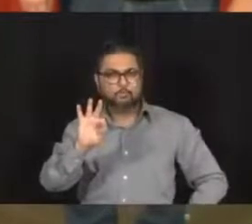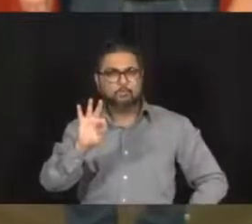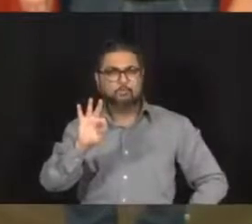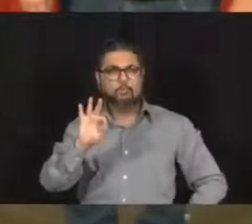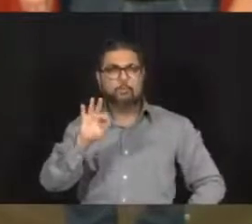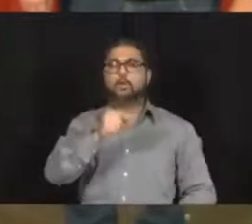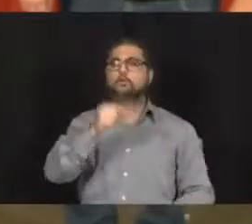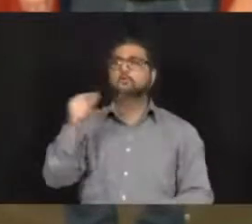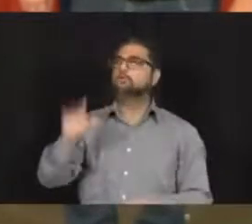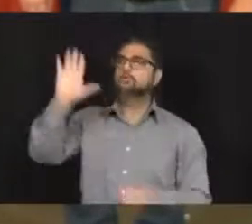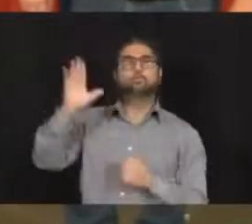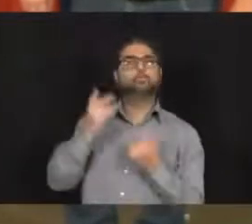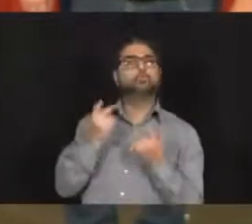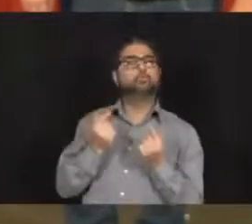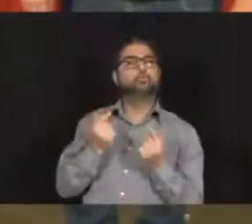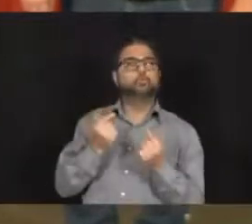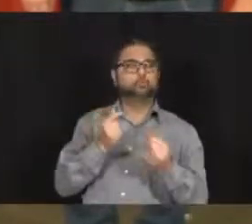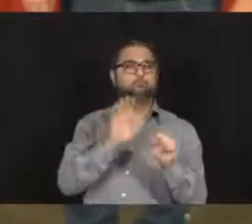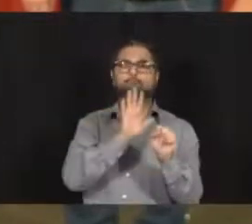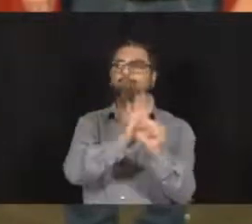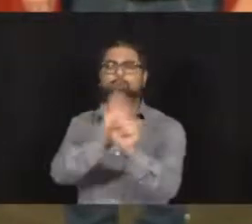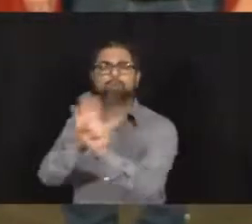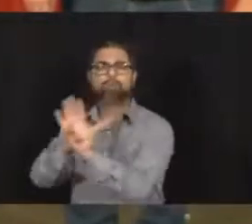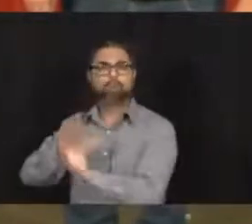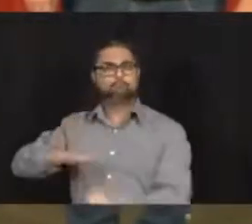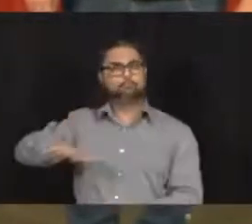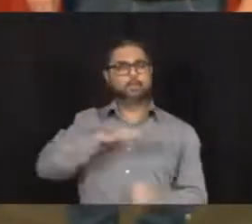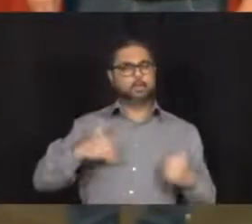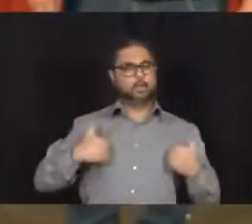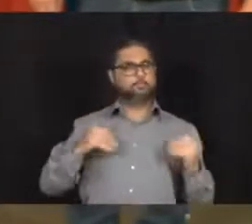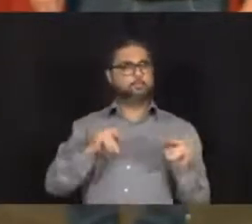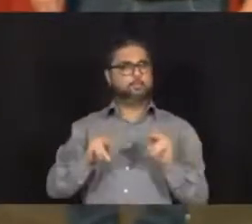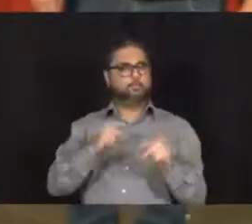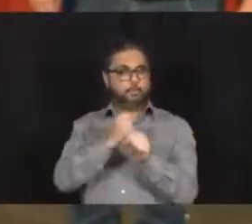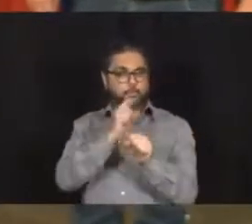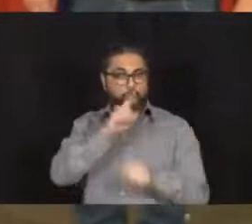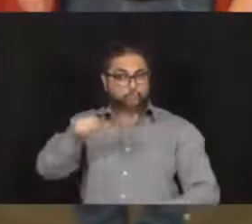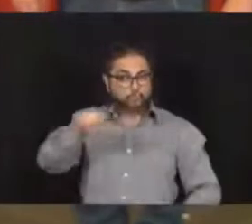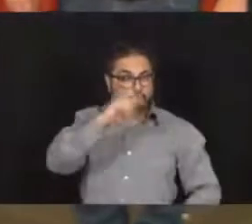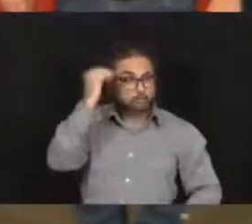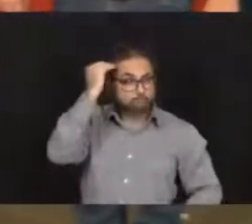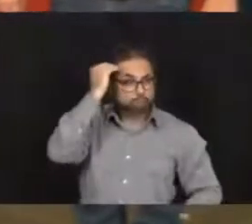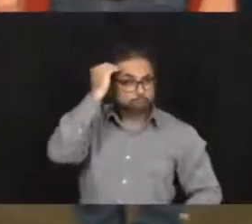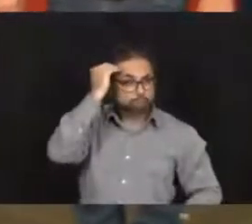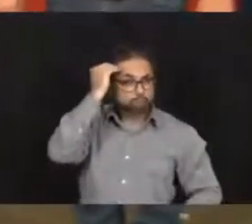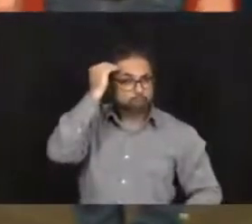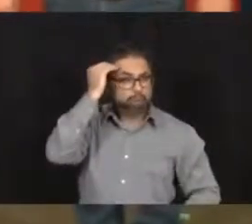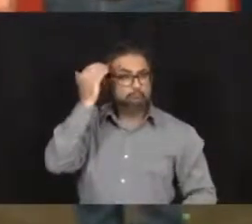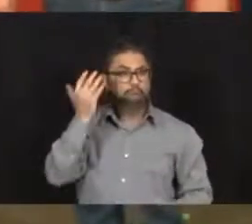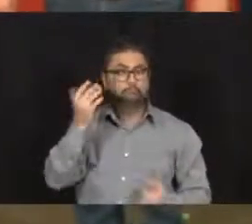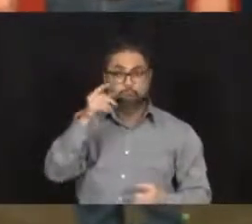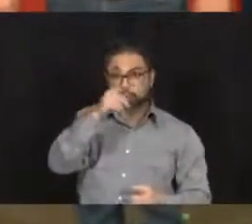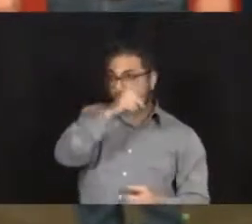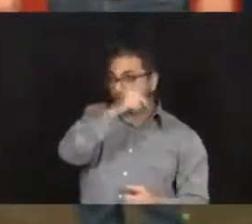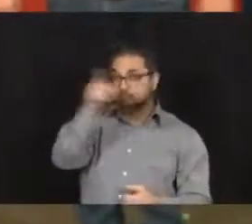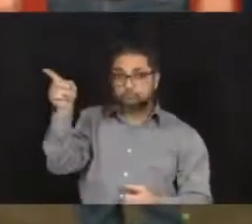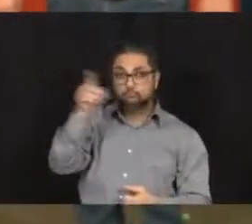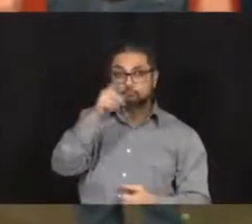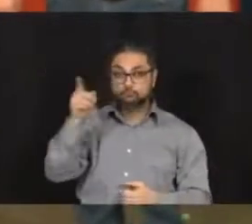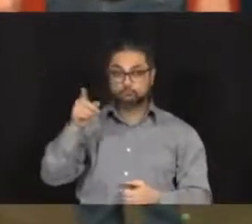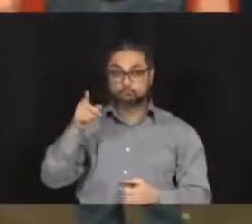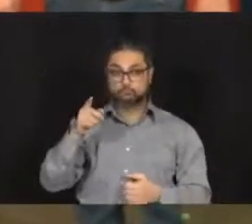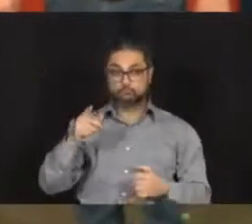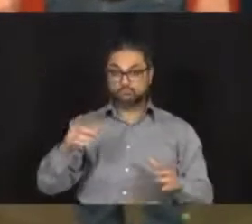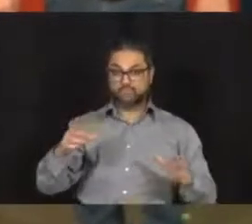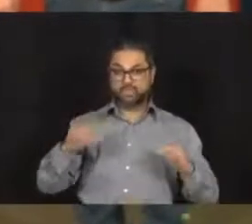really focus in on young people to make sure that they are aware that it's them that are really spreading